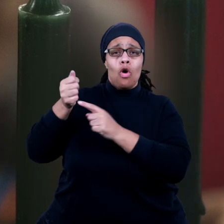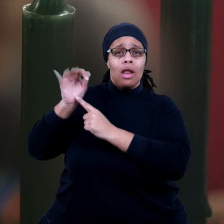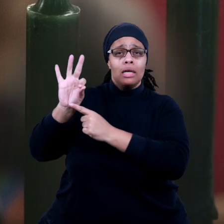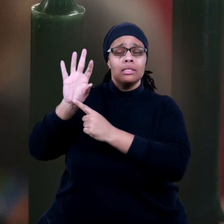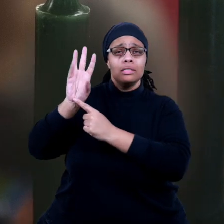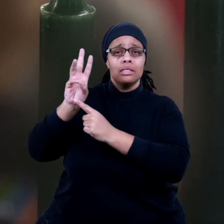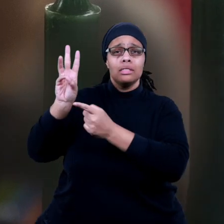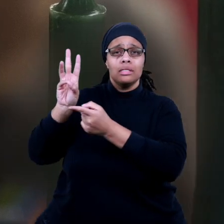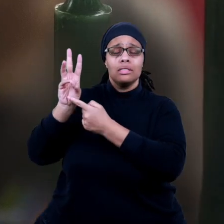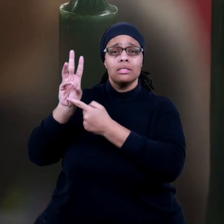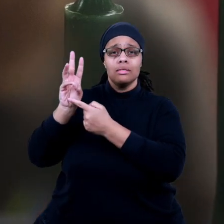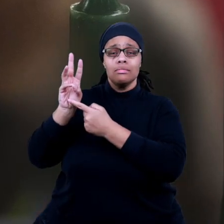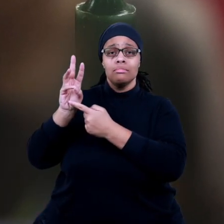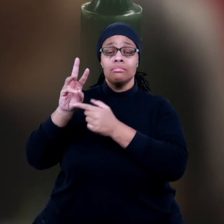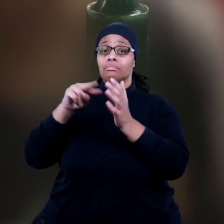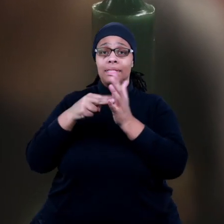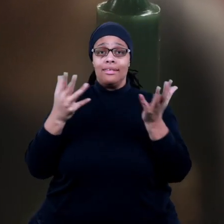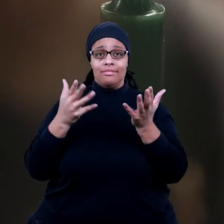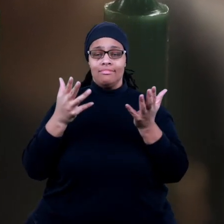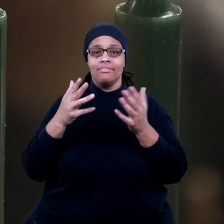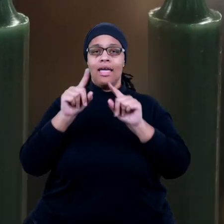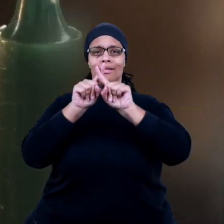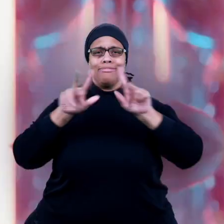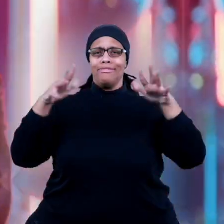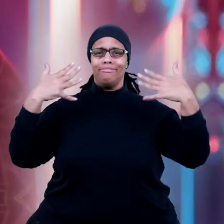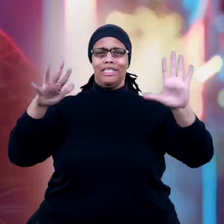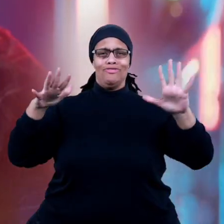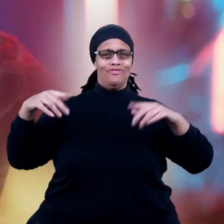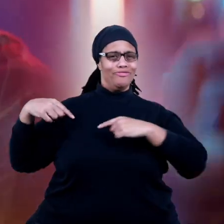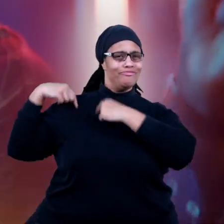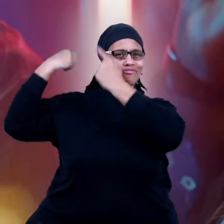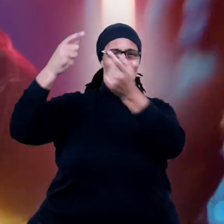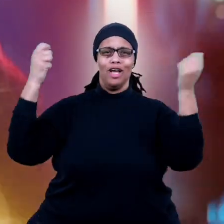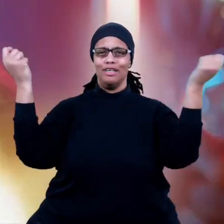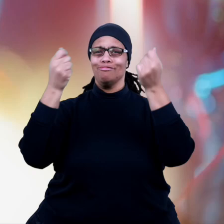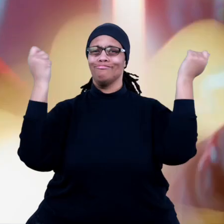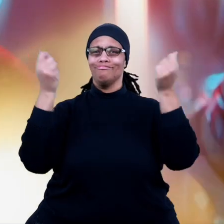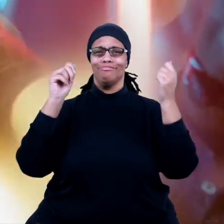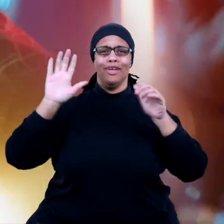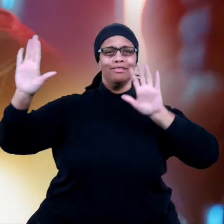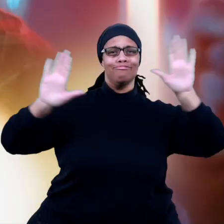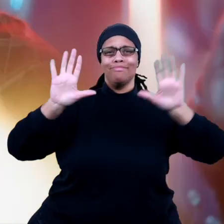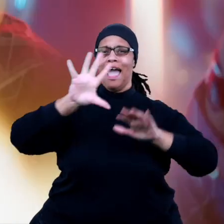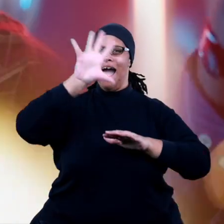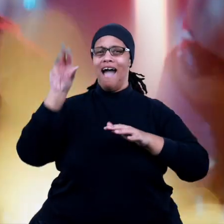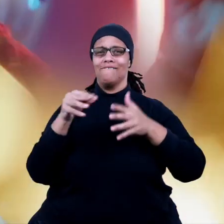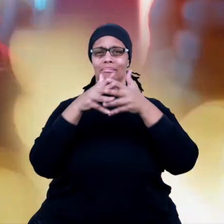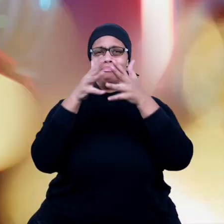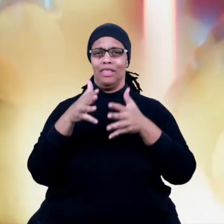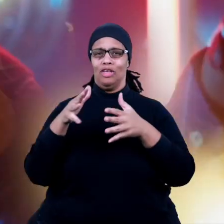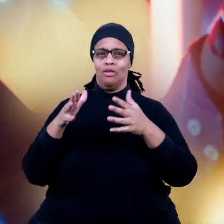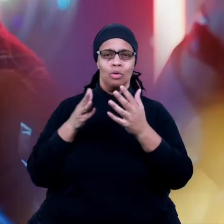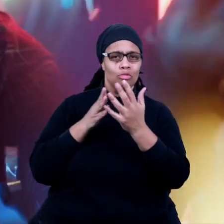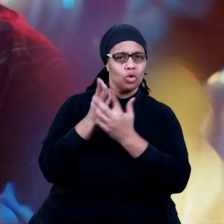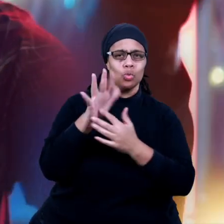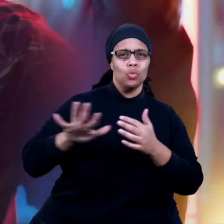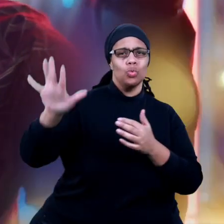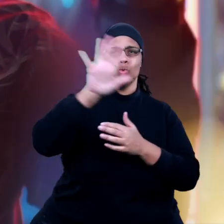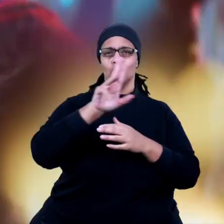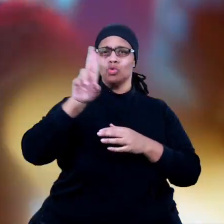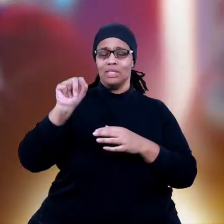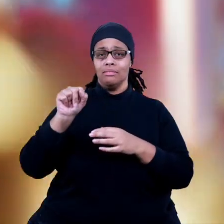Since it began in 1966, Kwanzaa has been celebrated by African Americans throughout the United